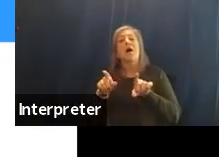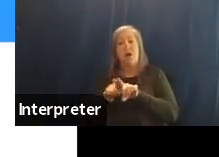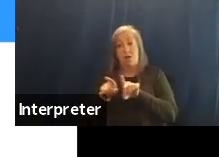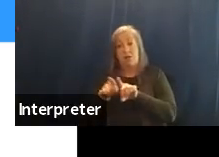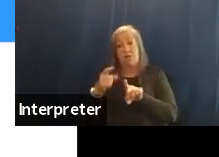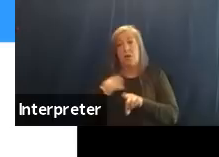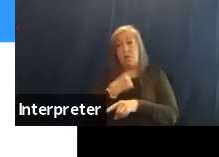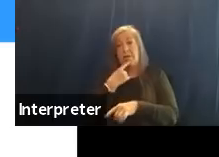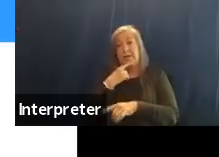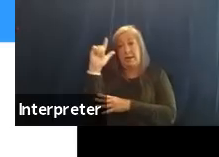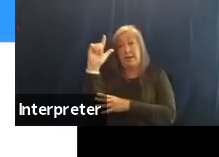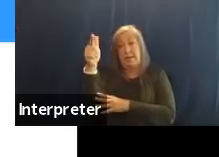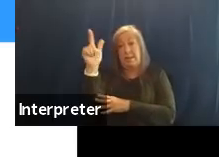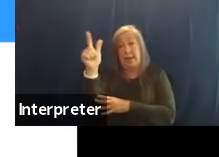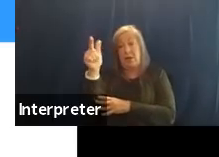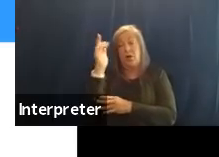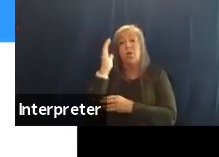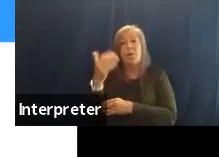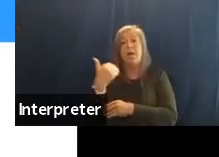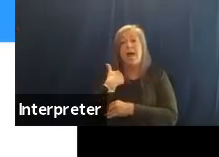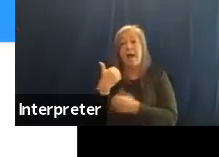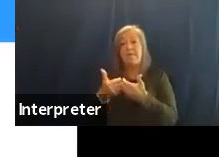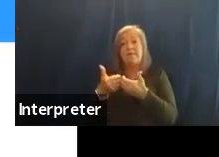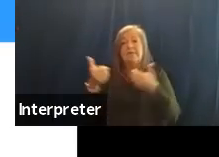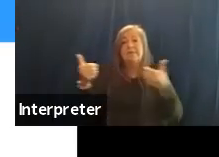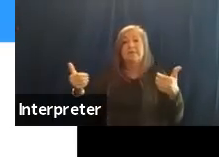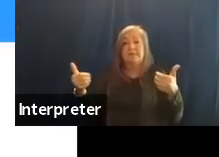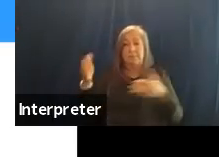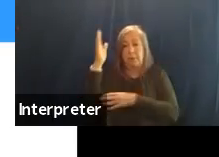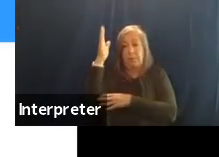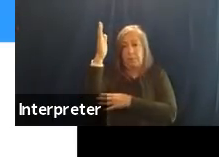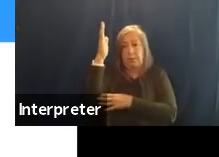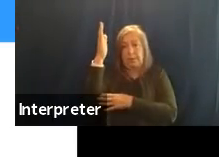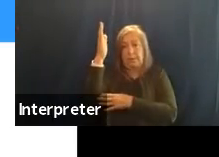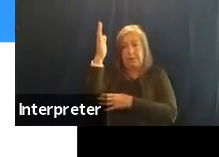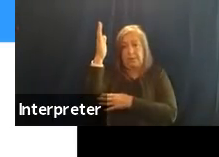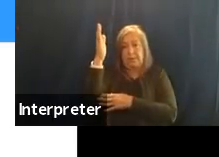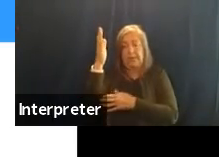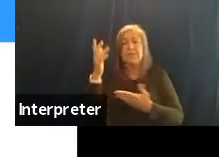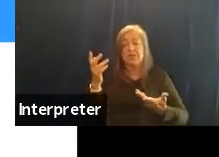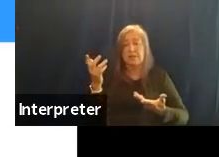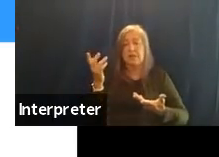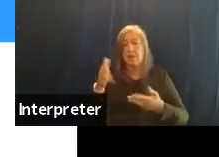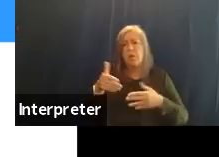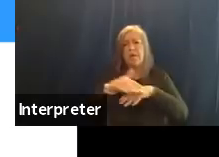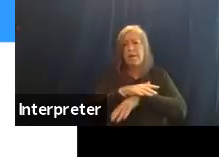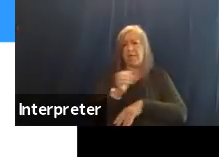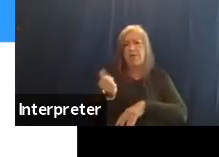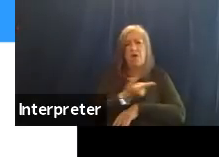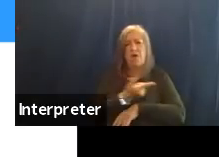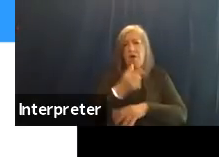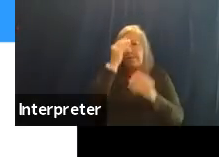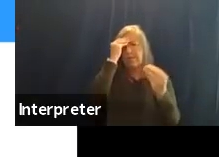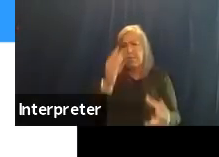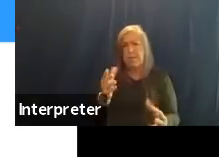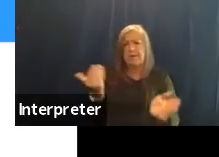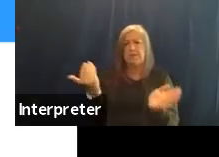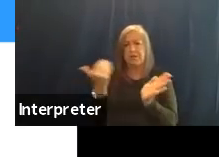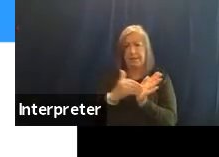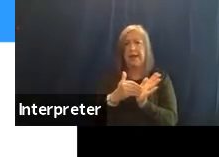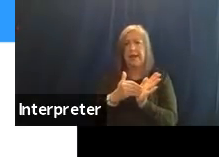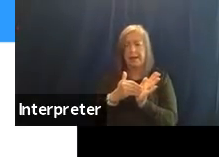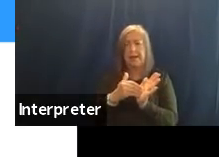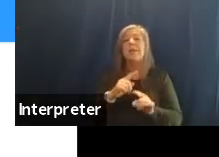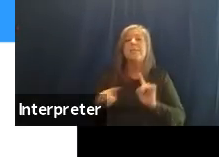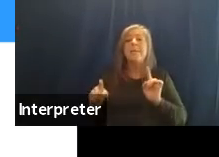closer to the time for our in-person instruction, and we'll cover this again then. But we certainly want